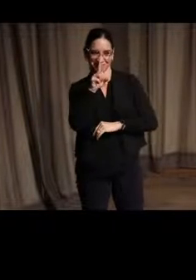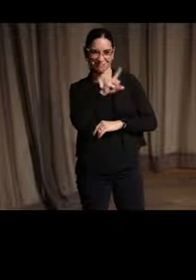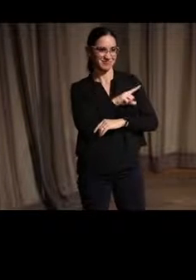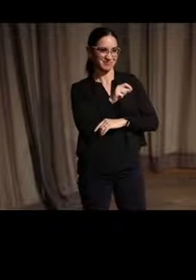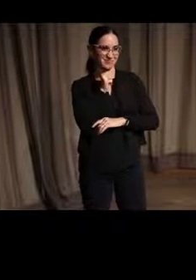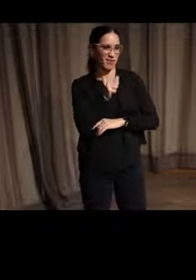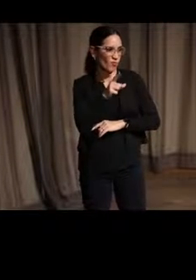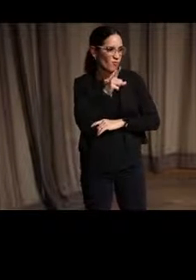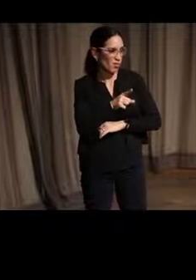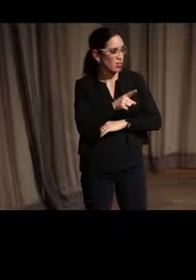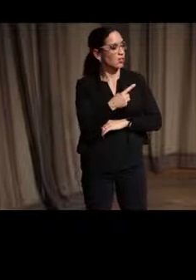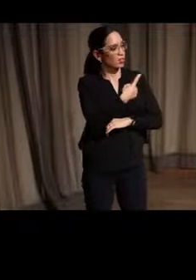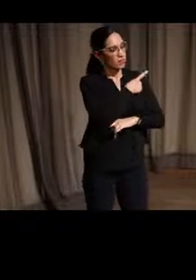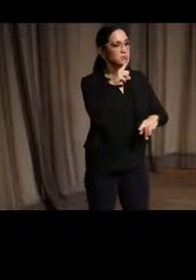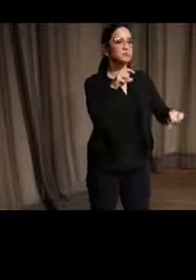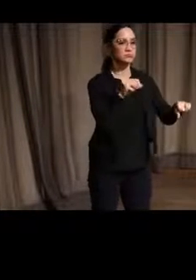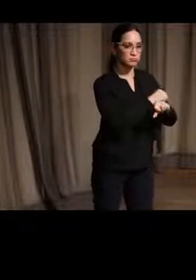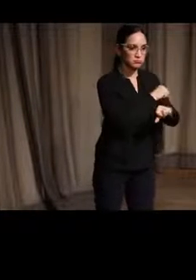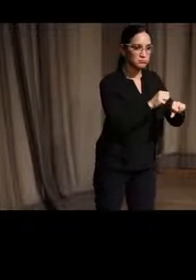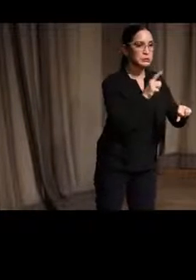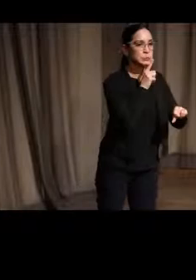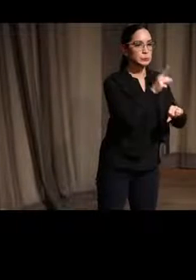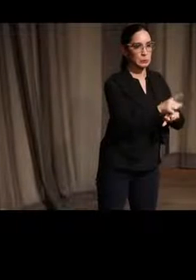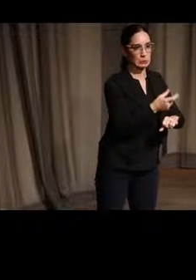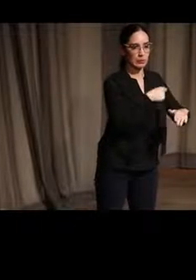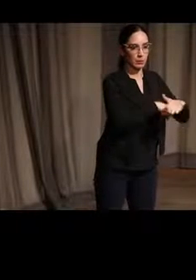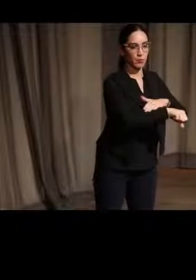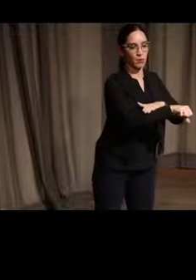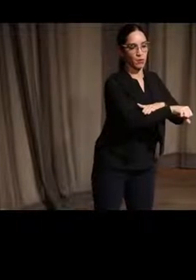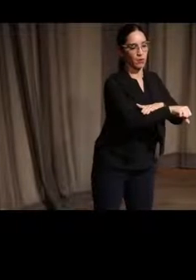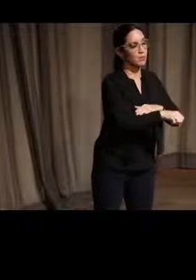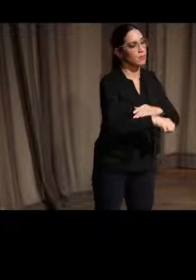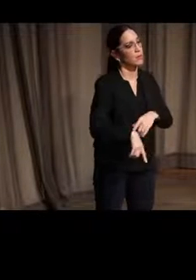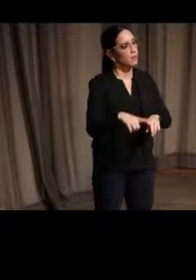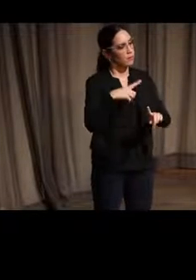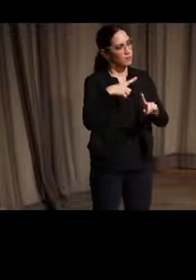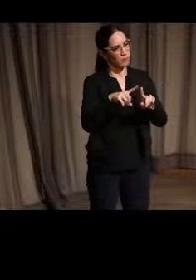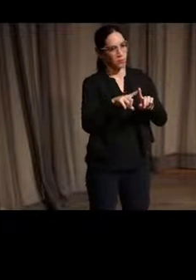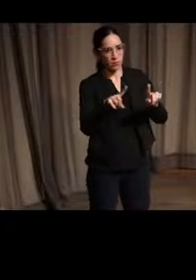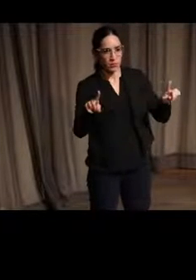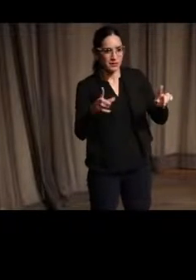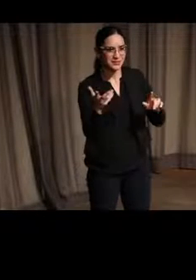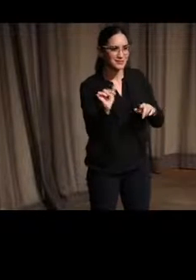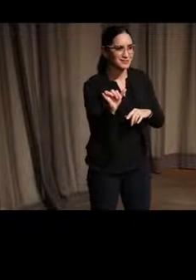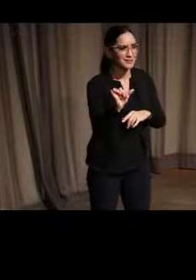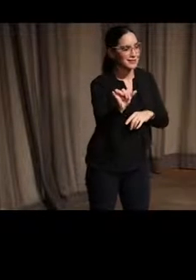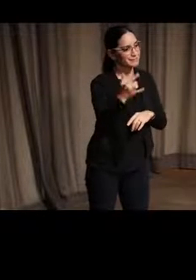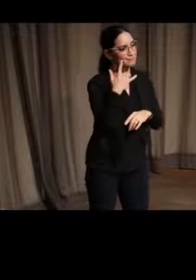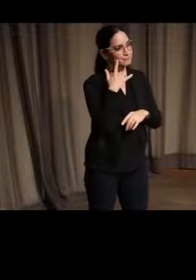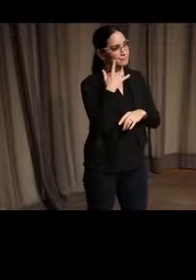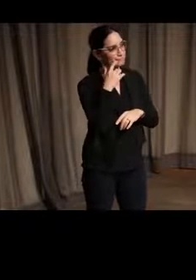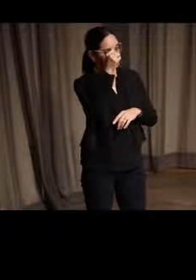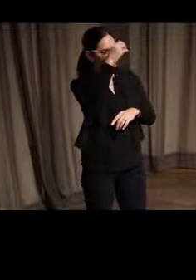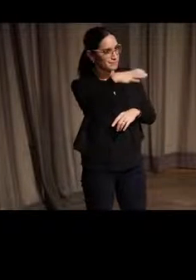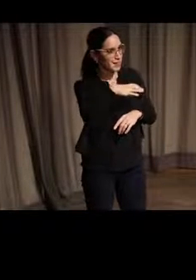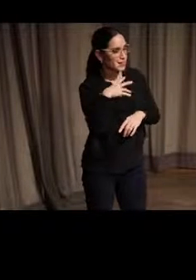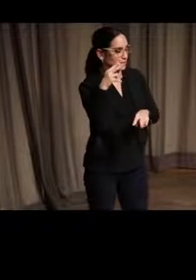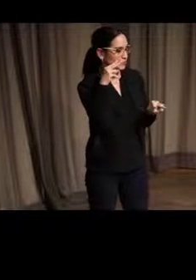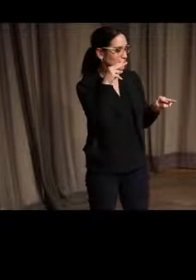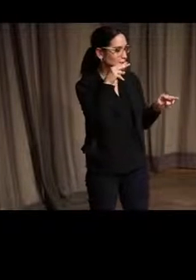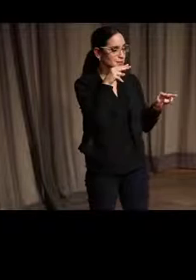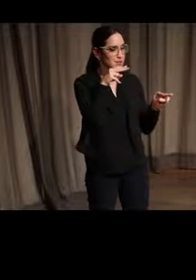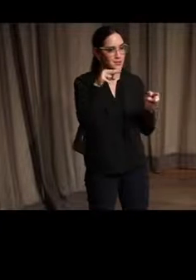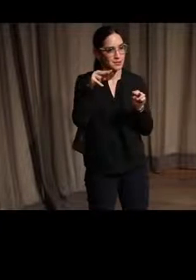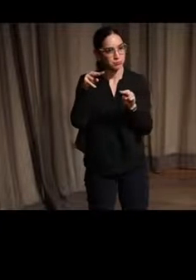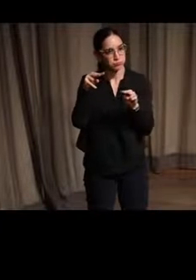women's voices. And I think it's almost like the equivalent of the male gaze or a sonic gaze. And so I wanted to reflect